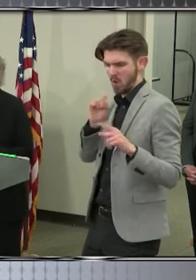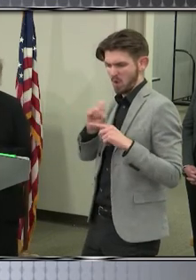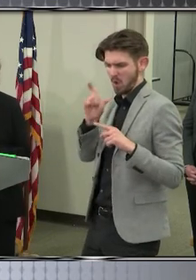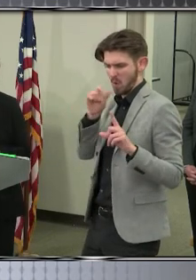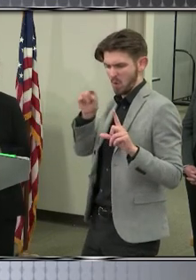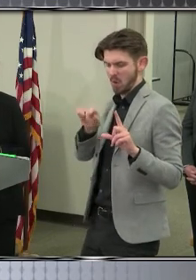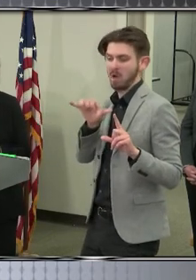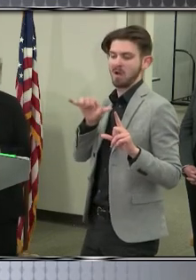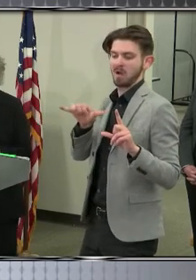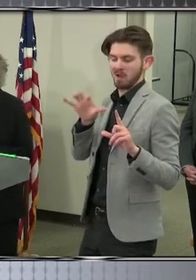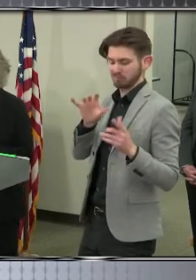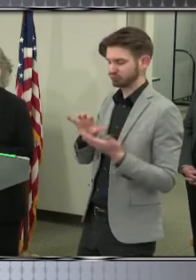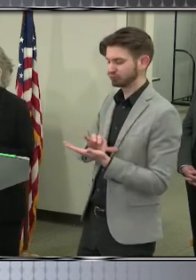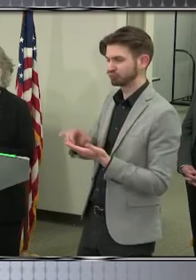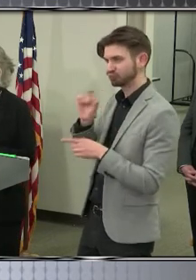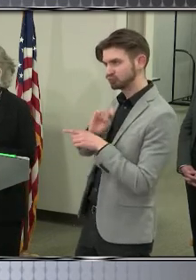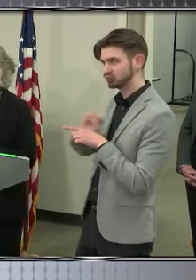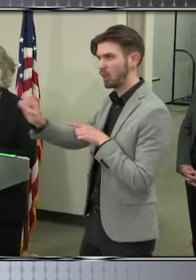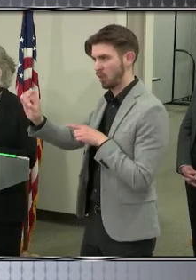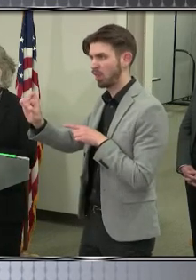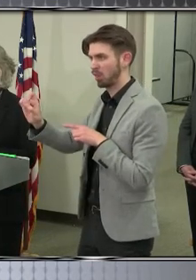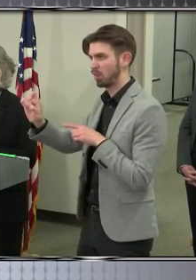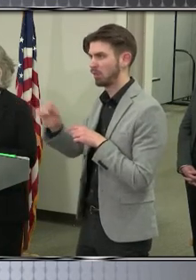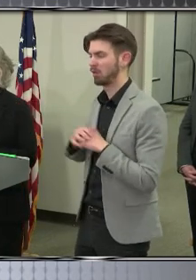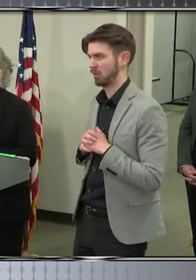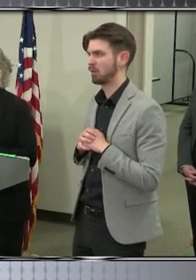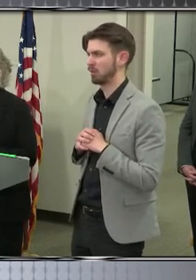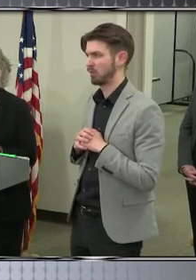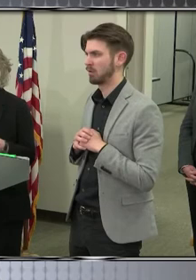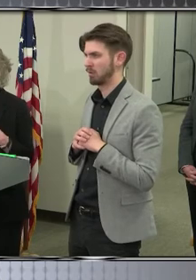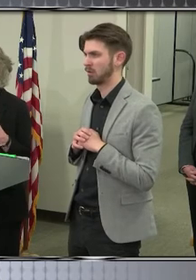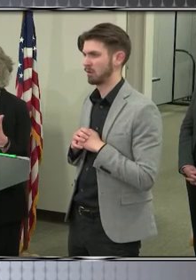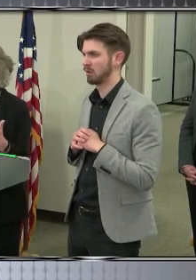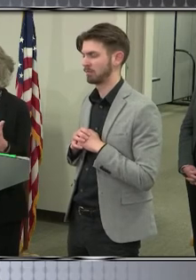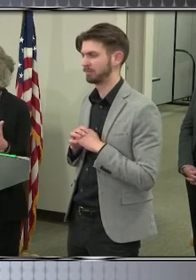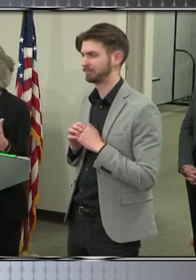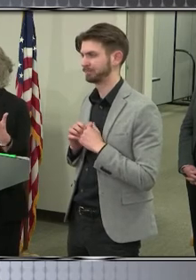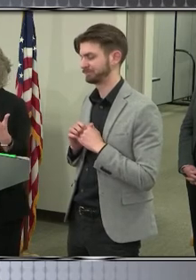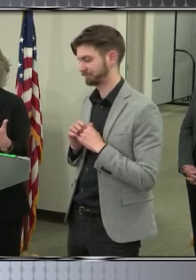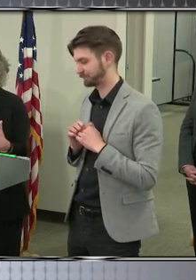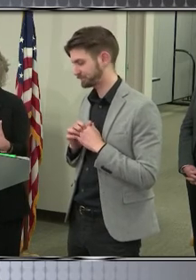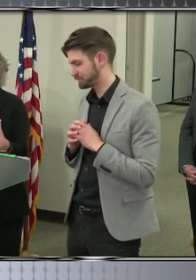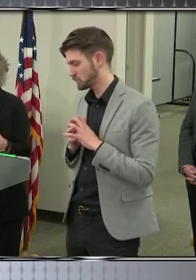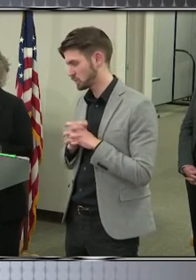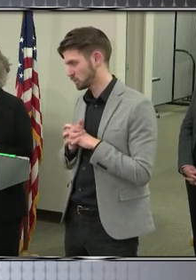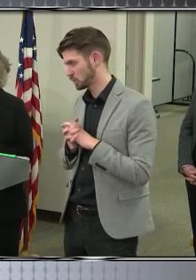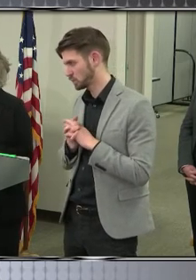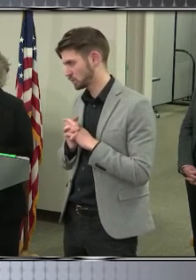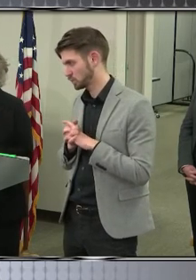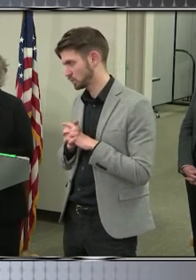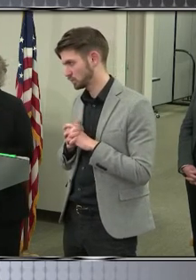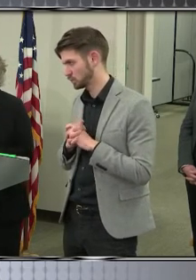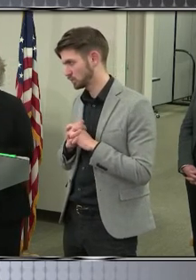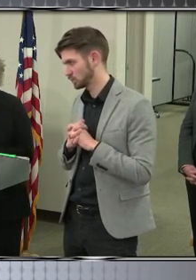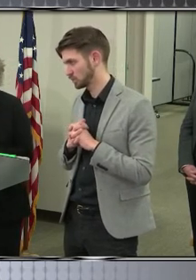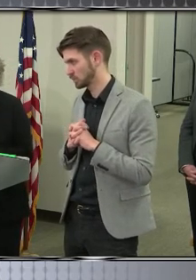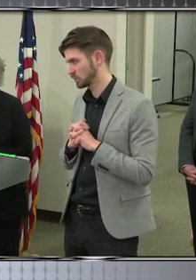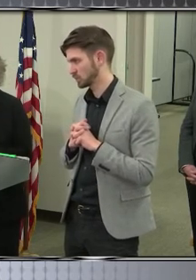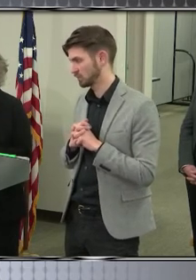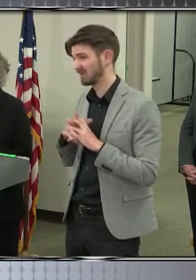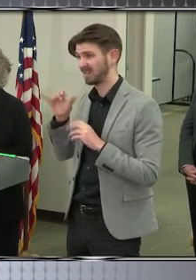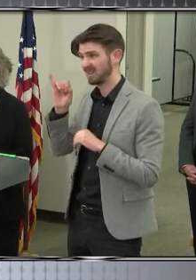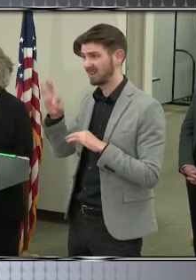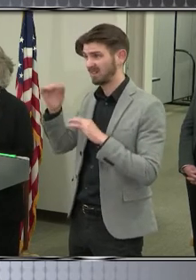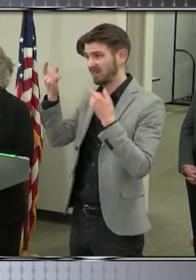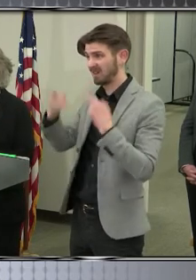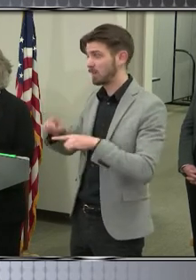those messages out where you can get the information if there were to be, you know, you're not getting through to the number in